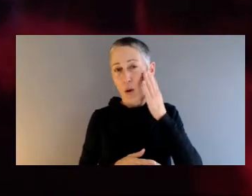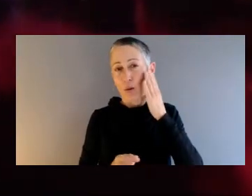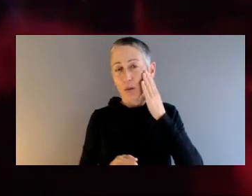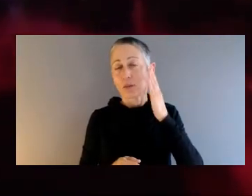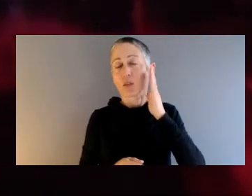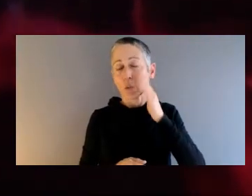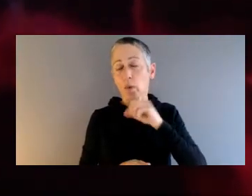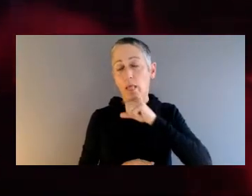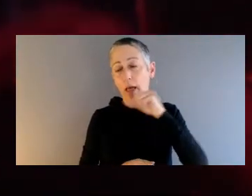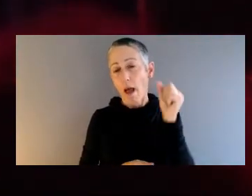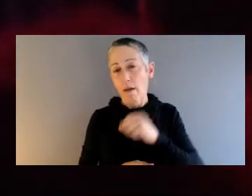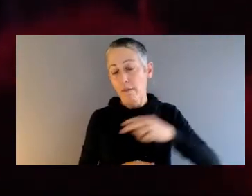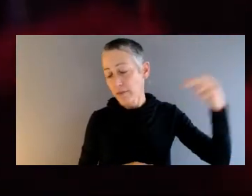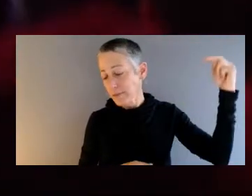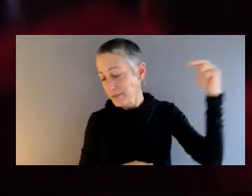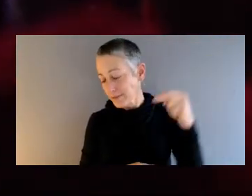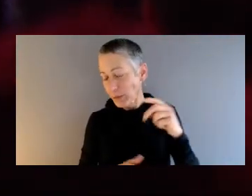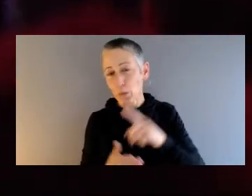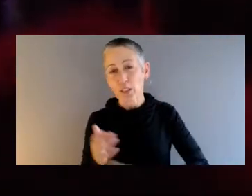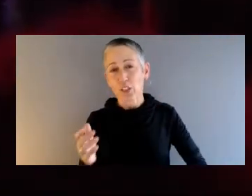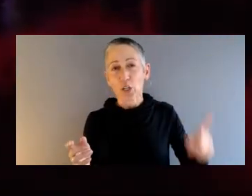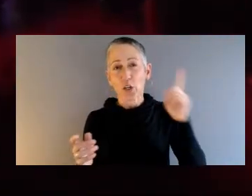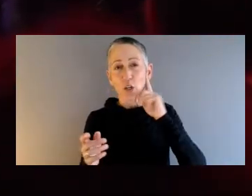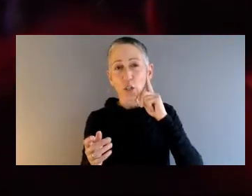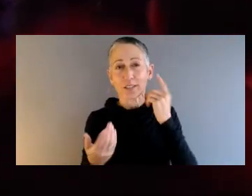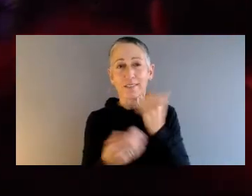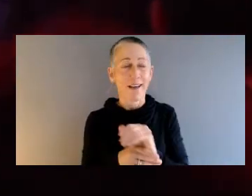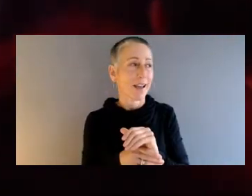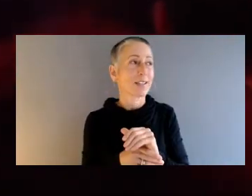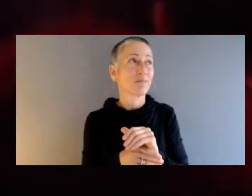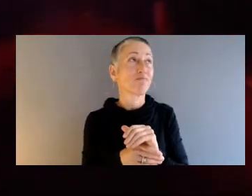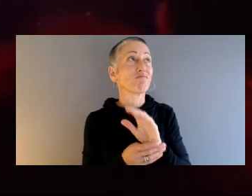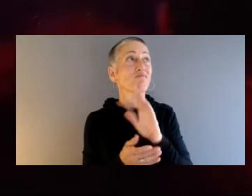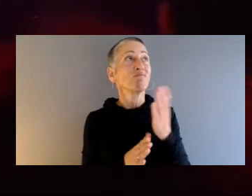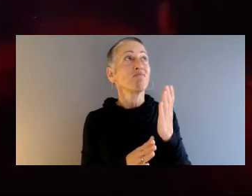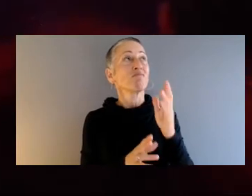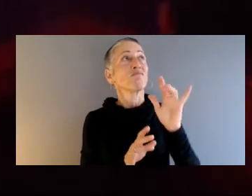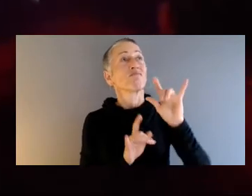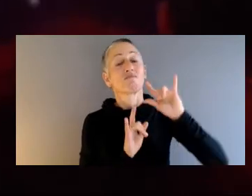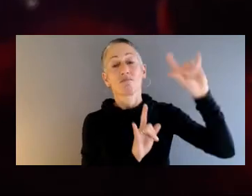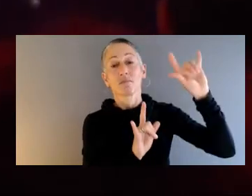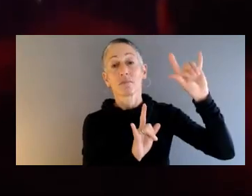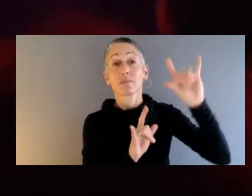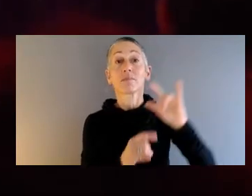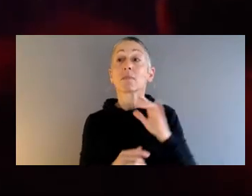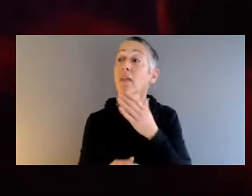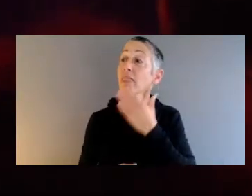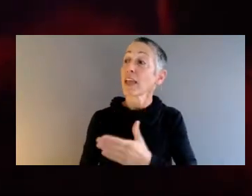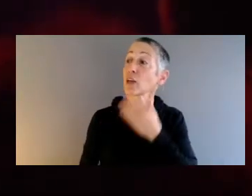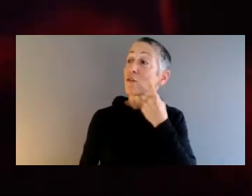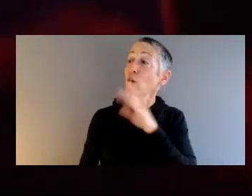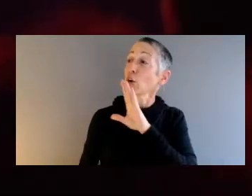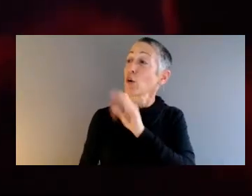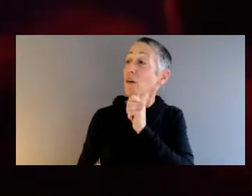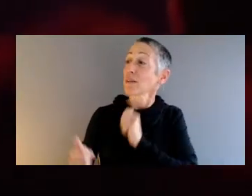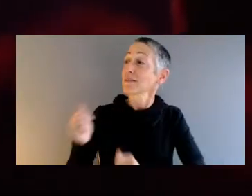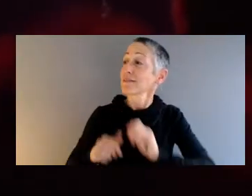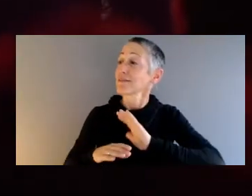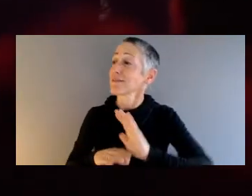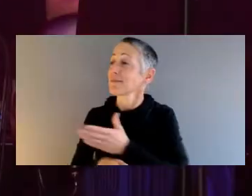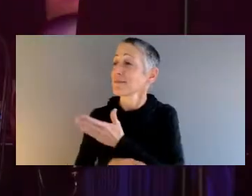Thank you, Bree, for their incredible rendition of one of her most moving songs. Listening to it tonight, I think about the long line of maestras who have led the